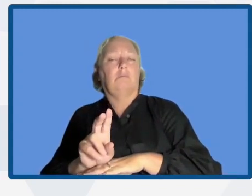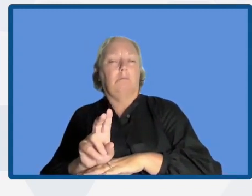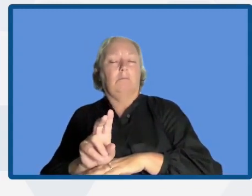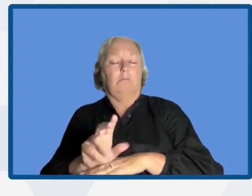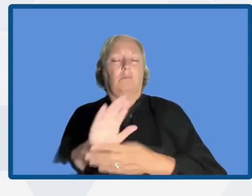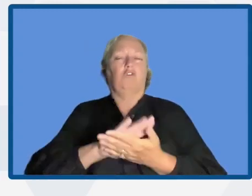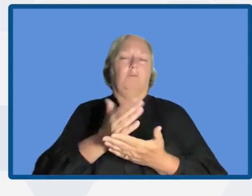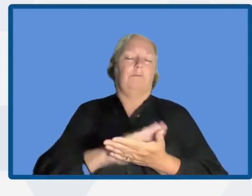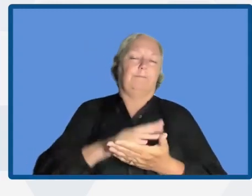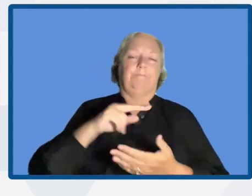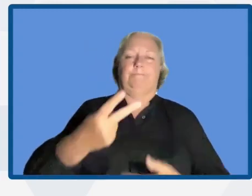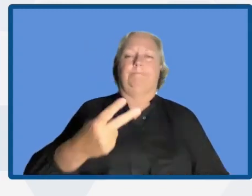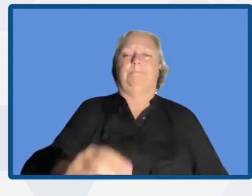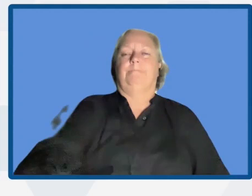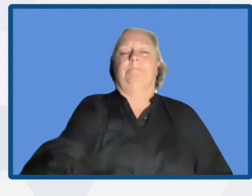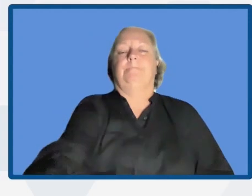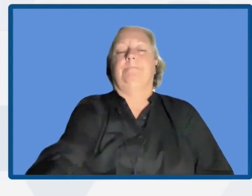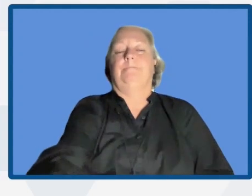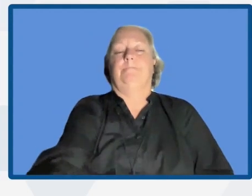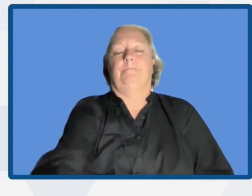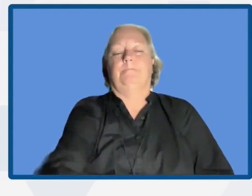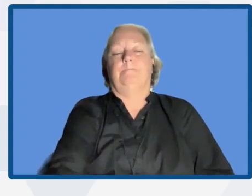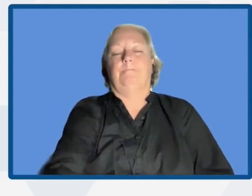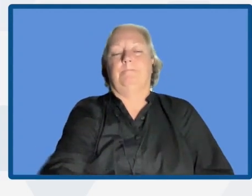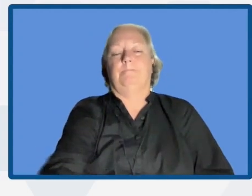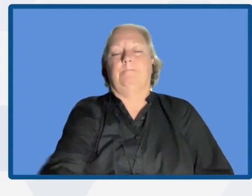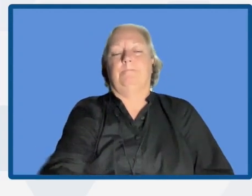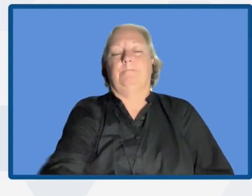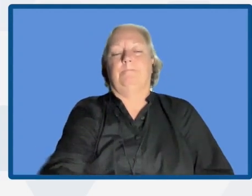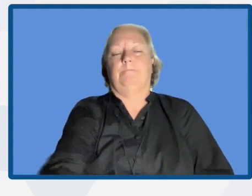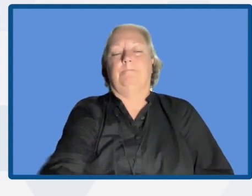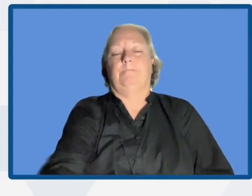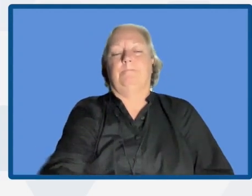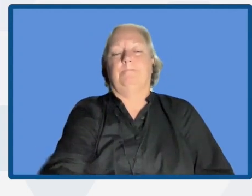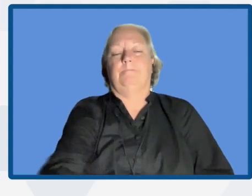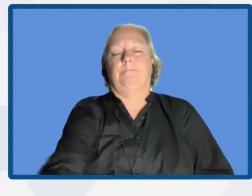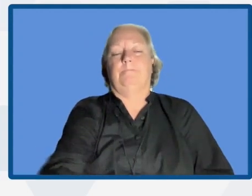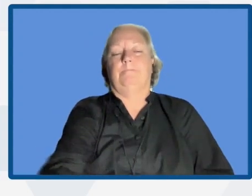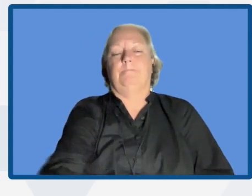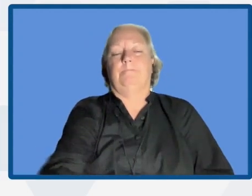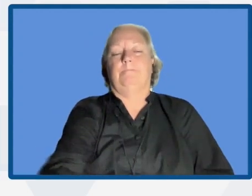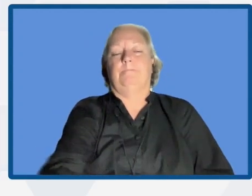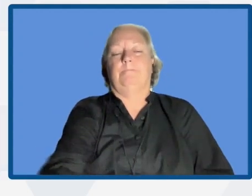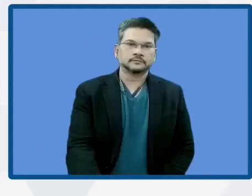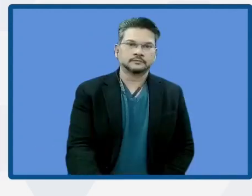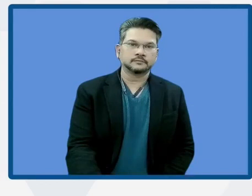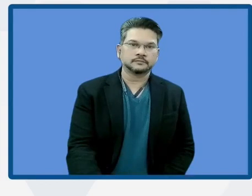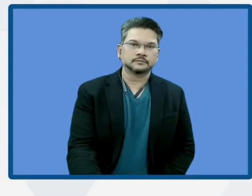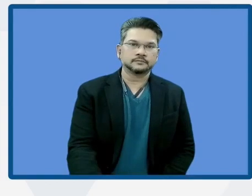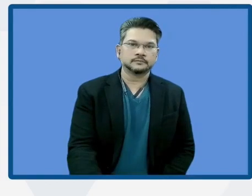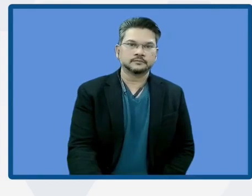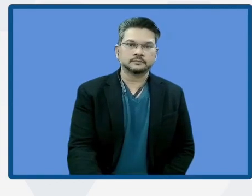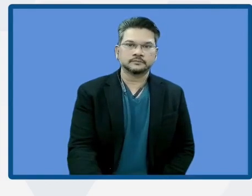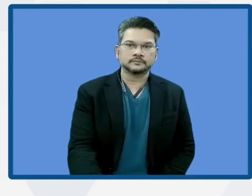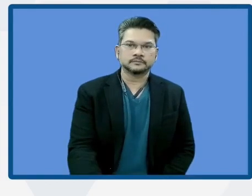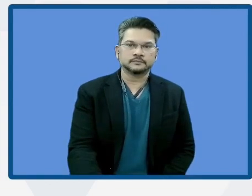to feed in risk maps and provide land planning. Colombia